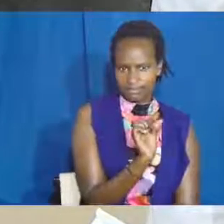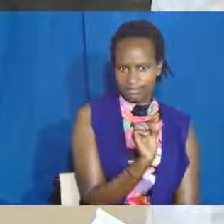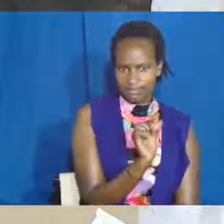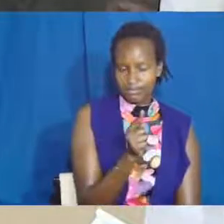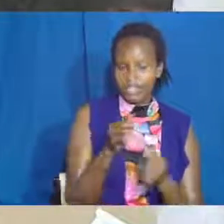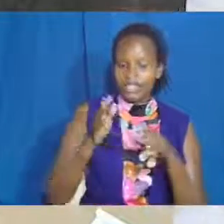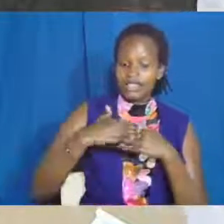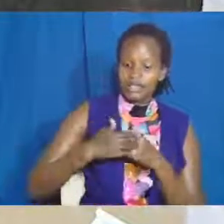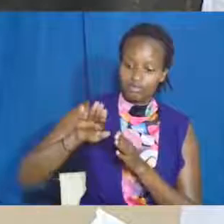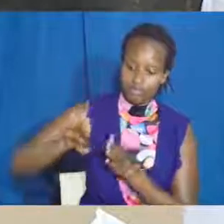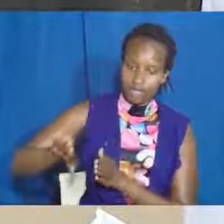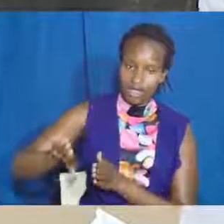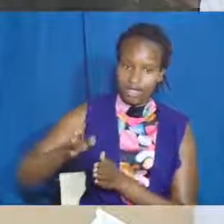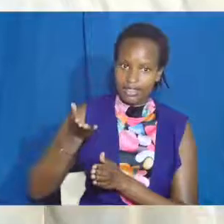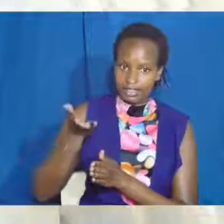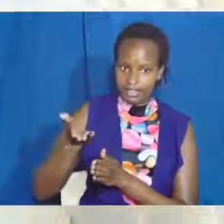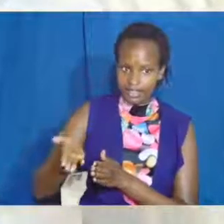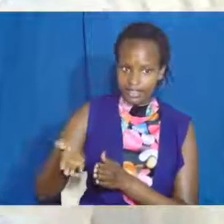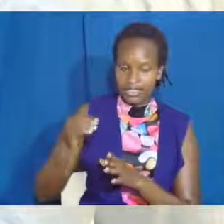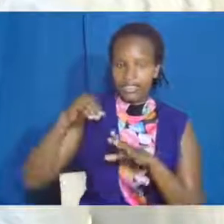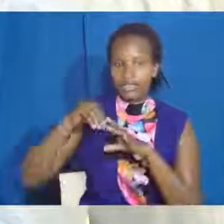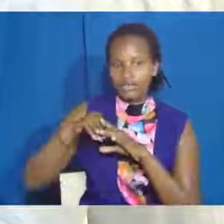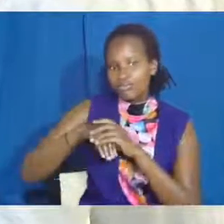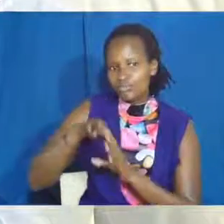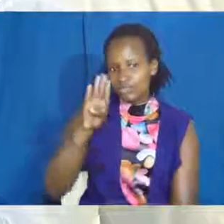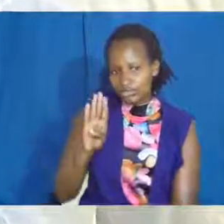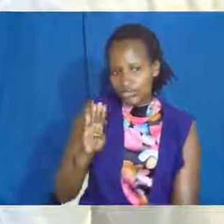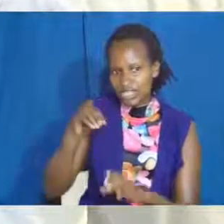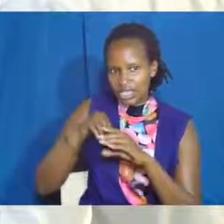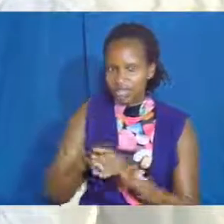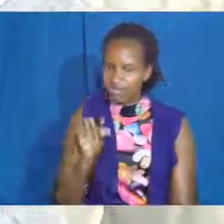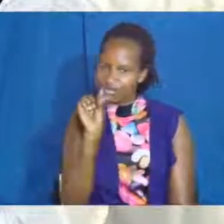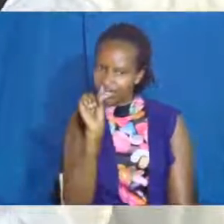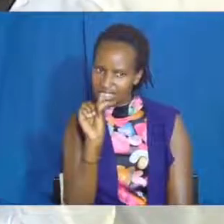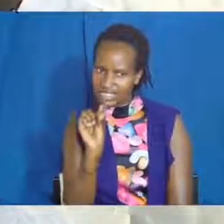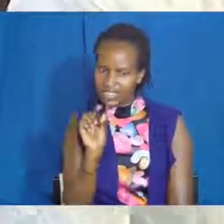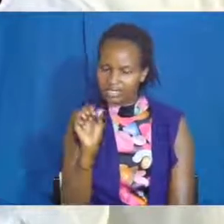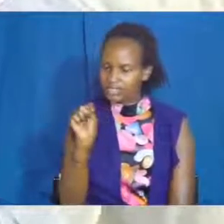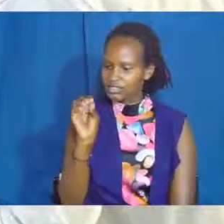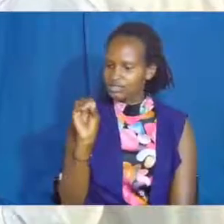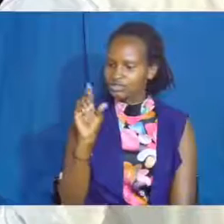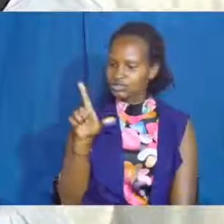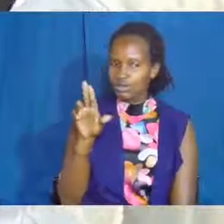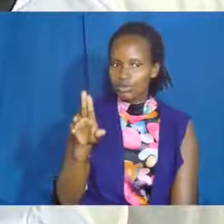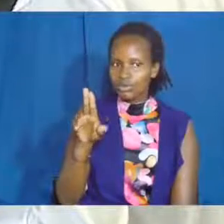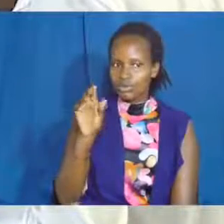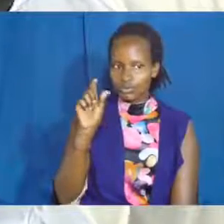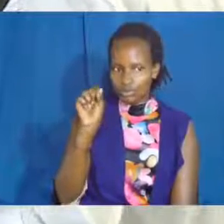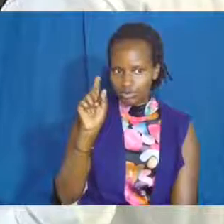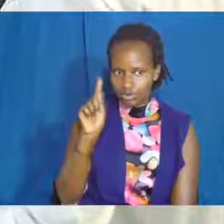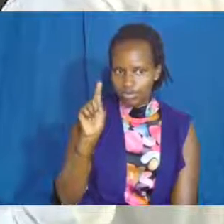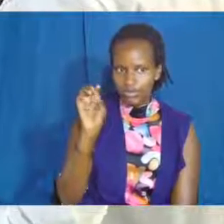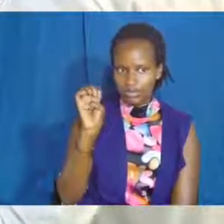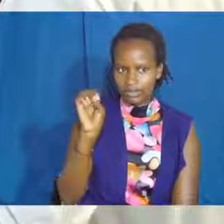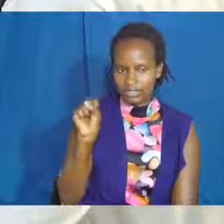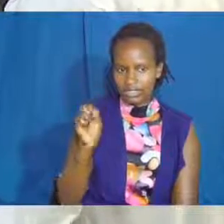On that side, on B, I have less solutes in number compared to A. If you are trying to see,